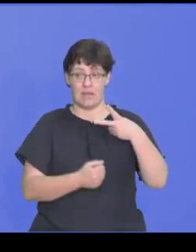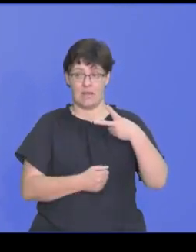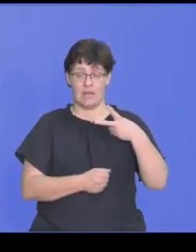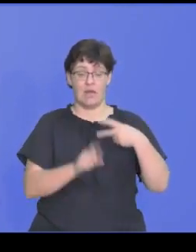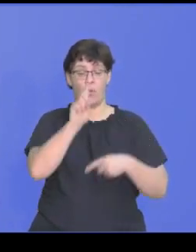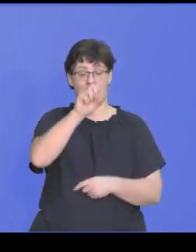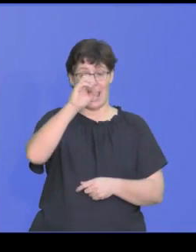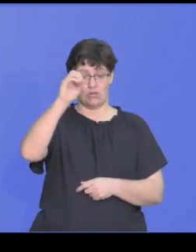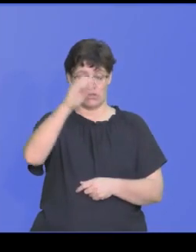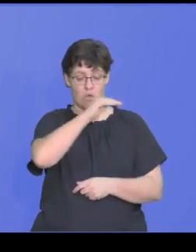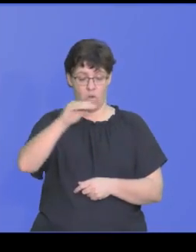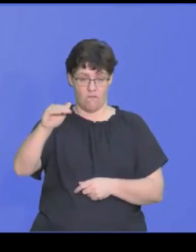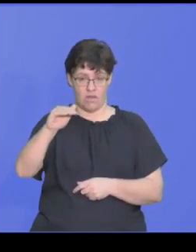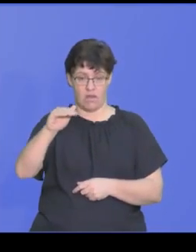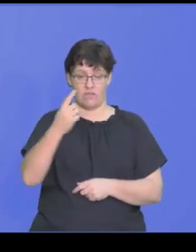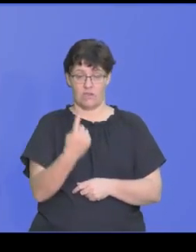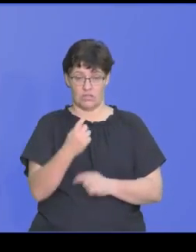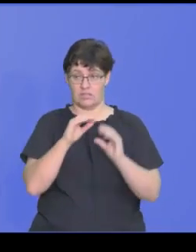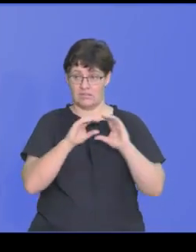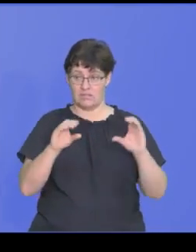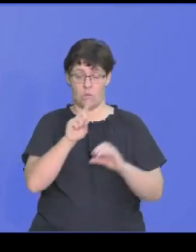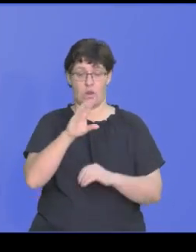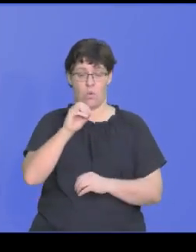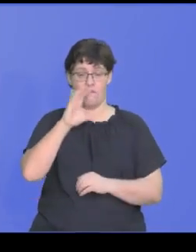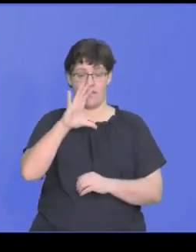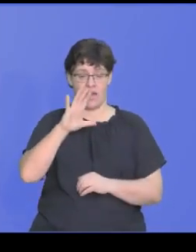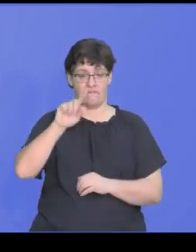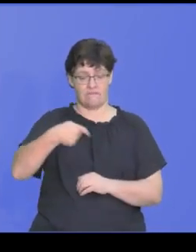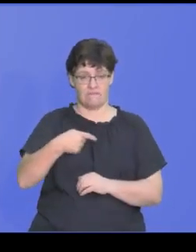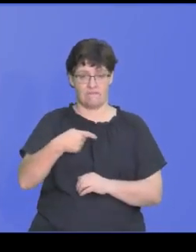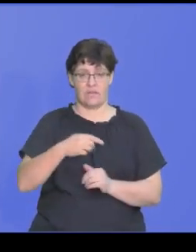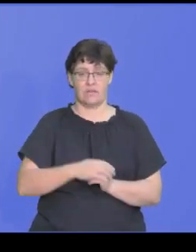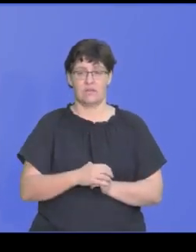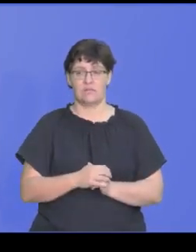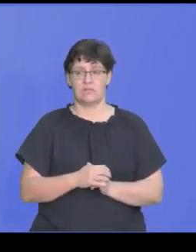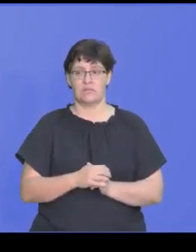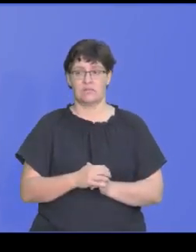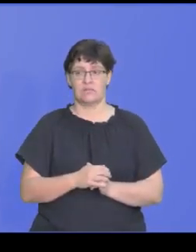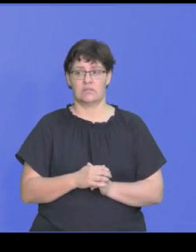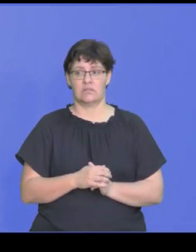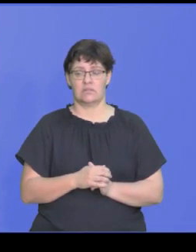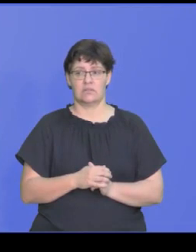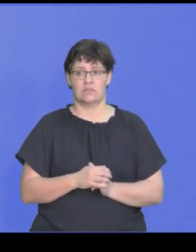number over the first, with